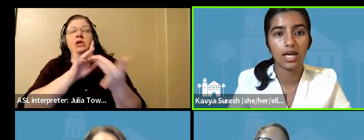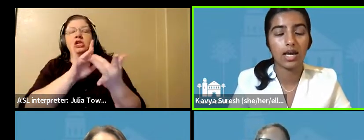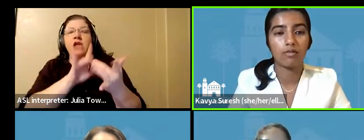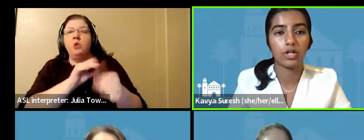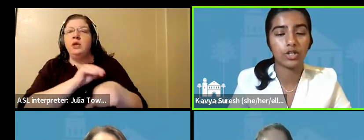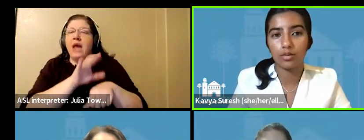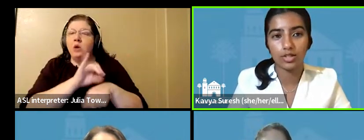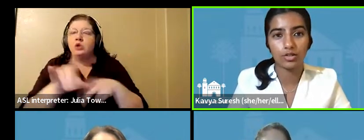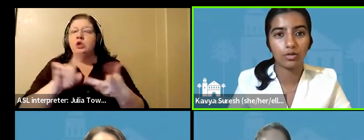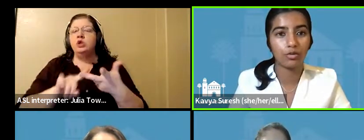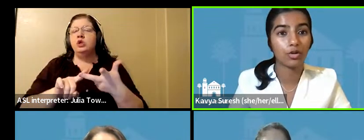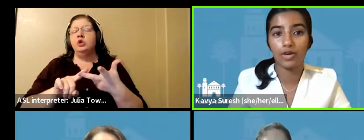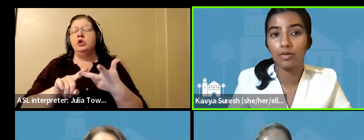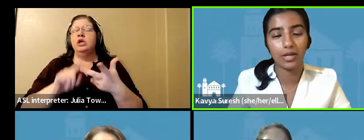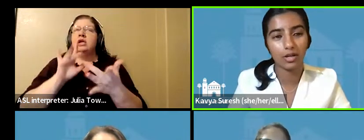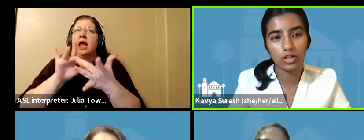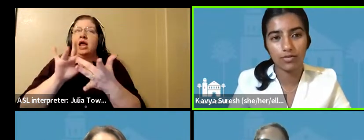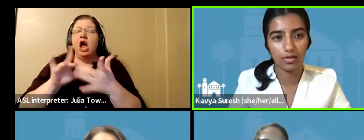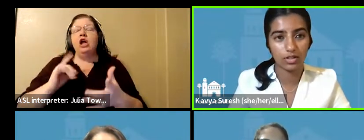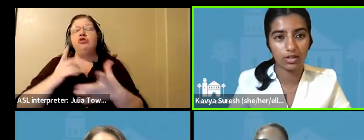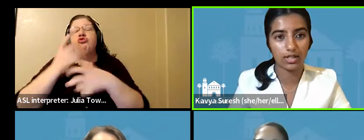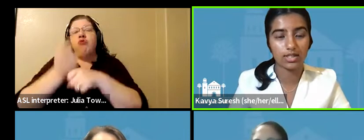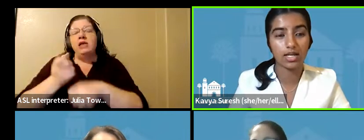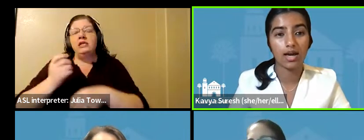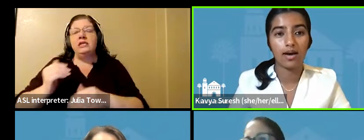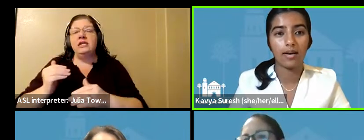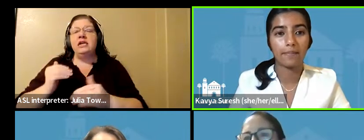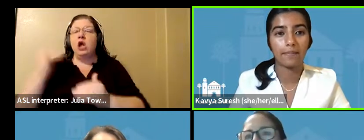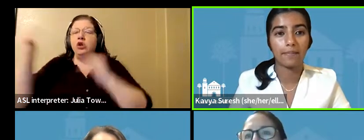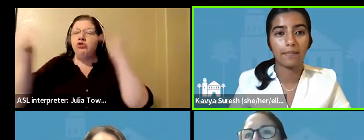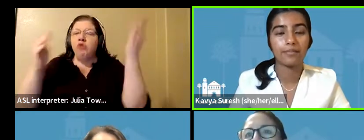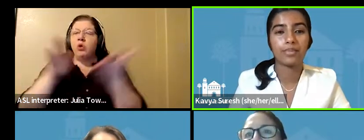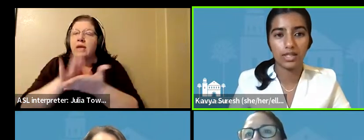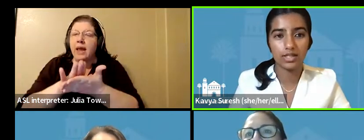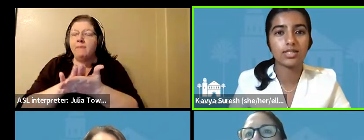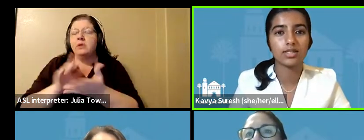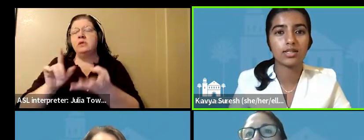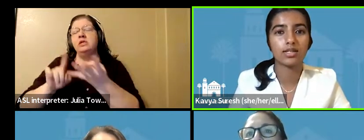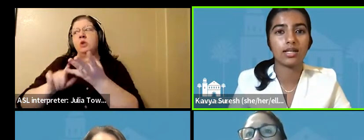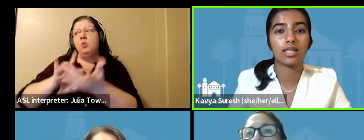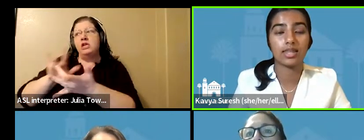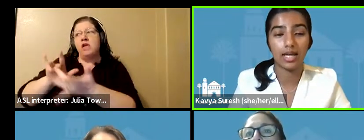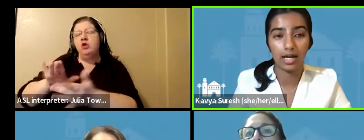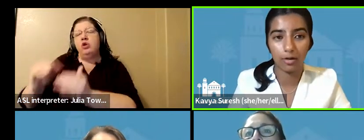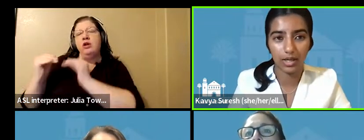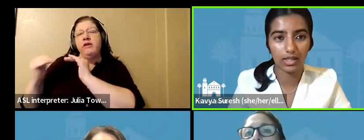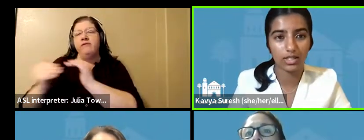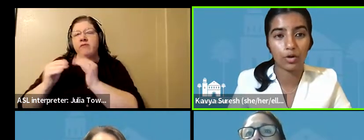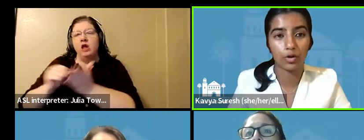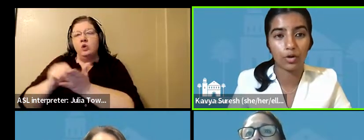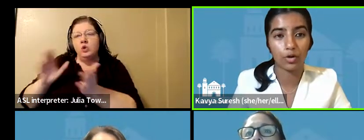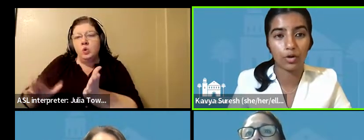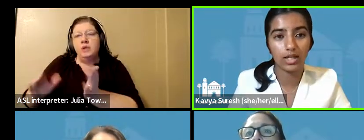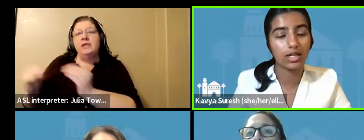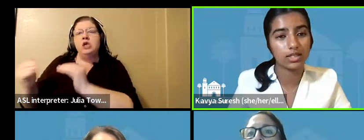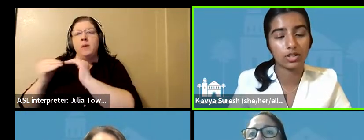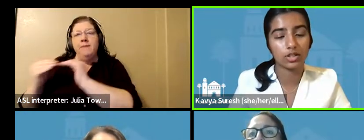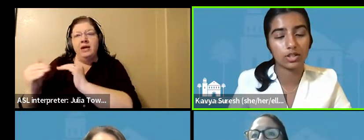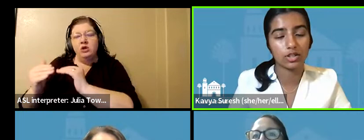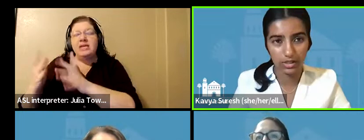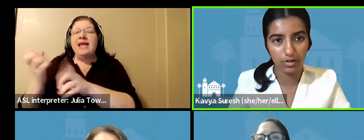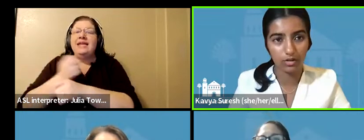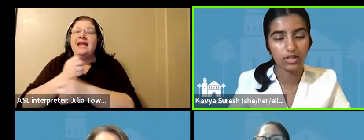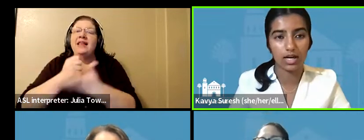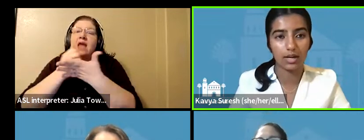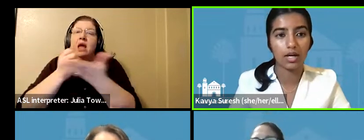campus, reach out to your fellow peers, your fellow students. Please get the help and get the support that you need. It is an